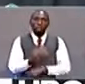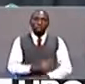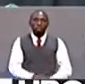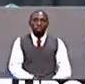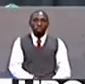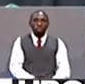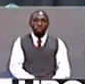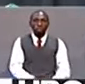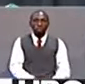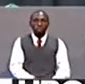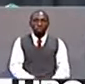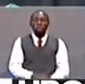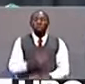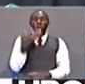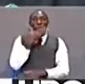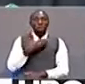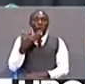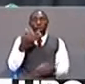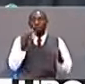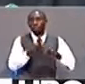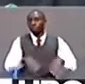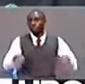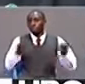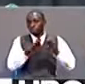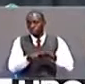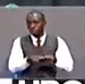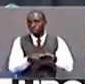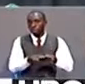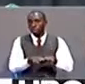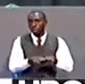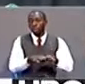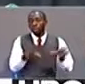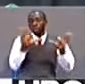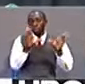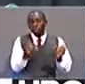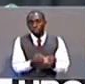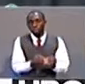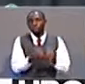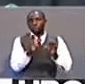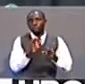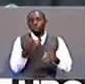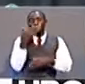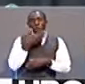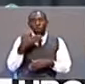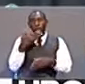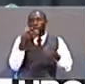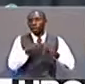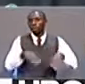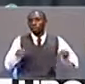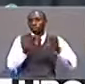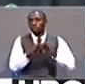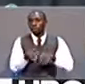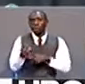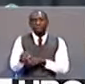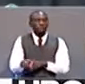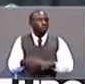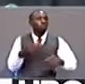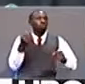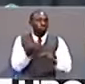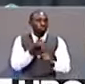the oil agreement, conclusion of the oil agreement is a key milestone for the